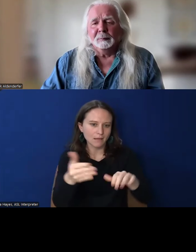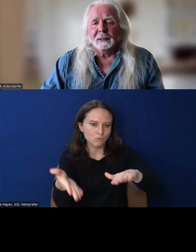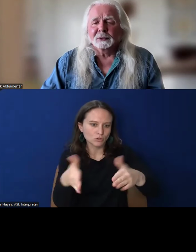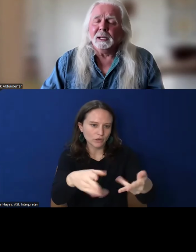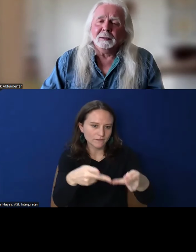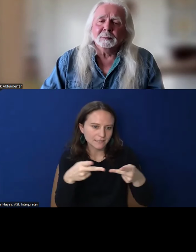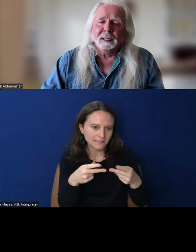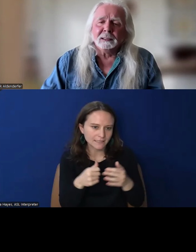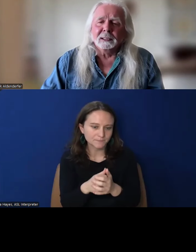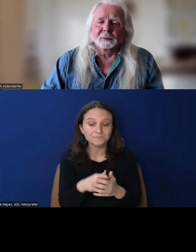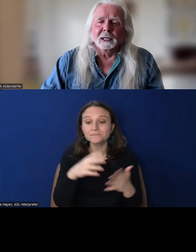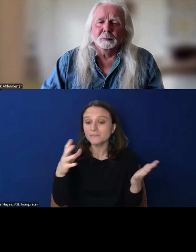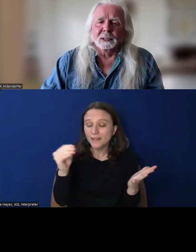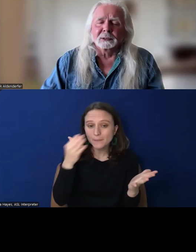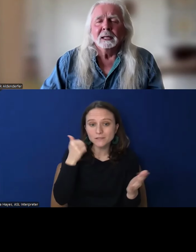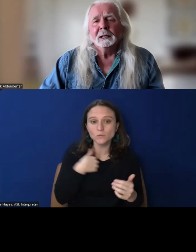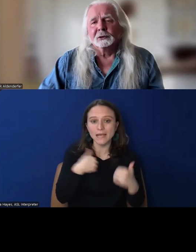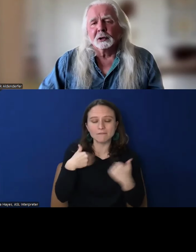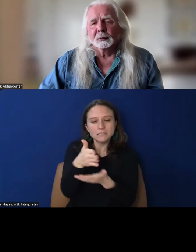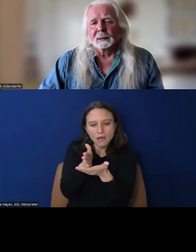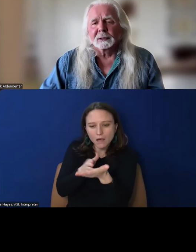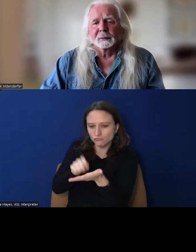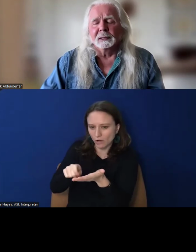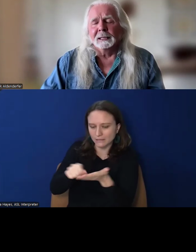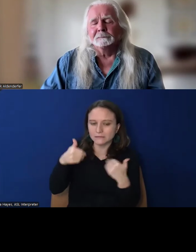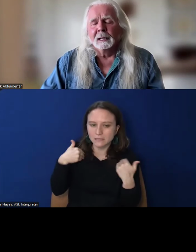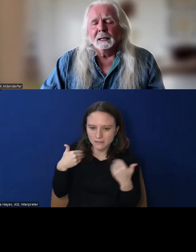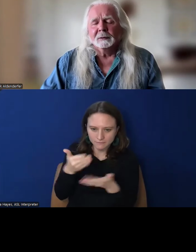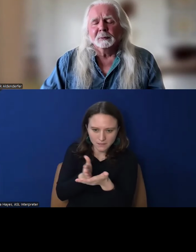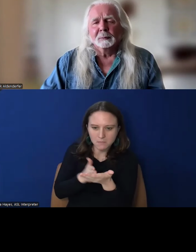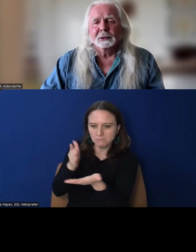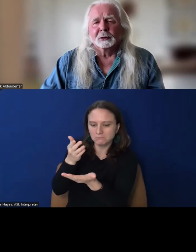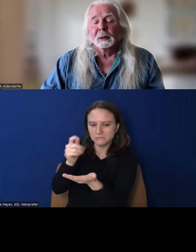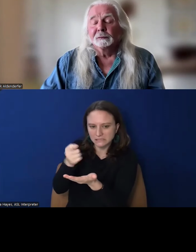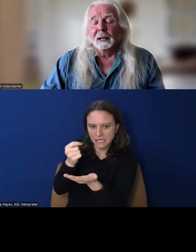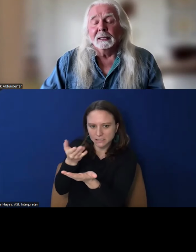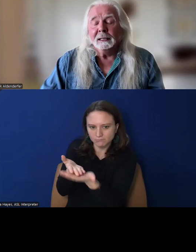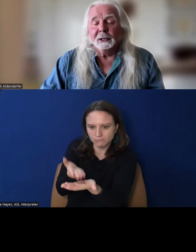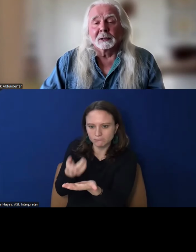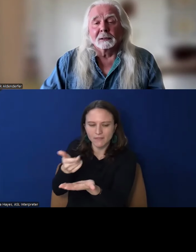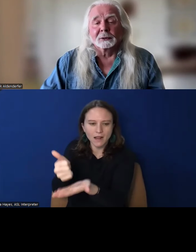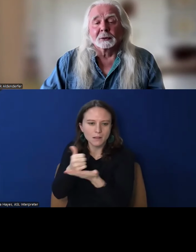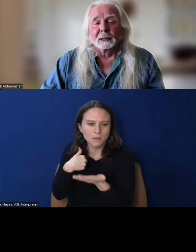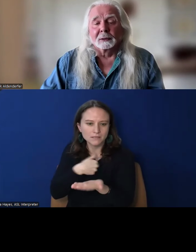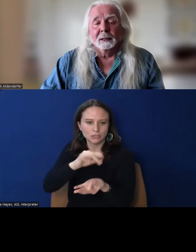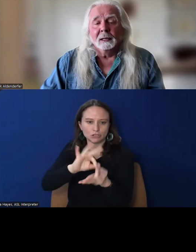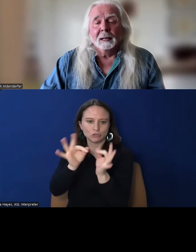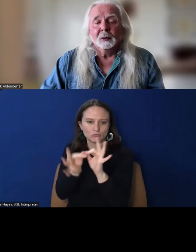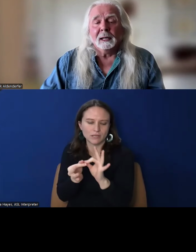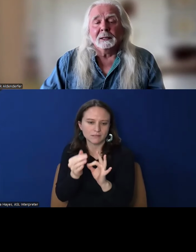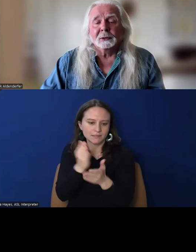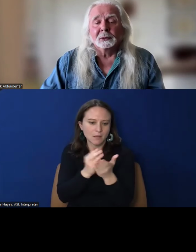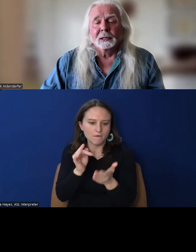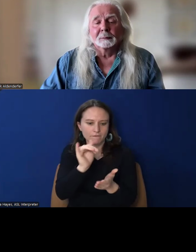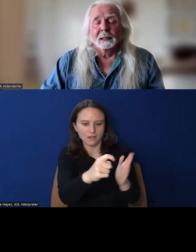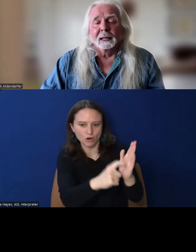finally, because we have some text here that helps us interpret some of the material we find in the archaeological record, I'm going